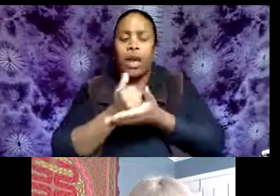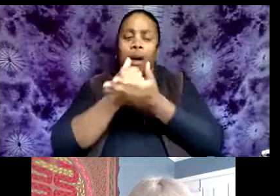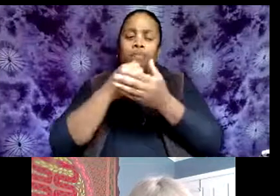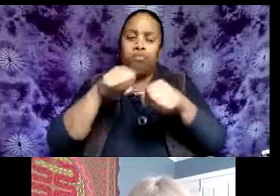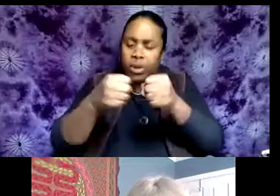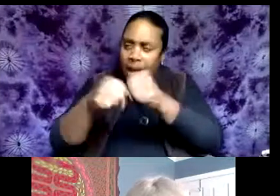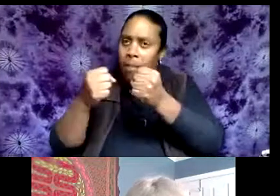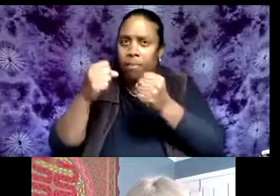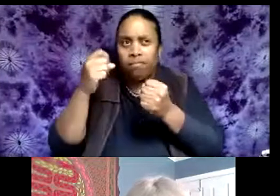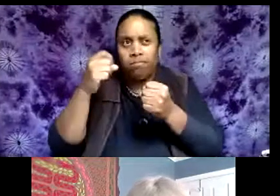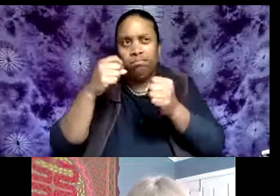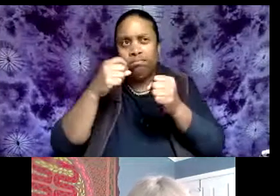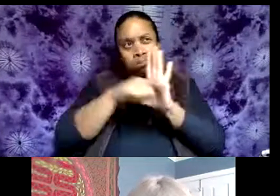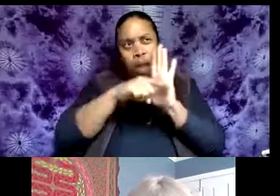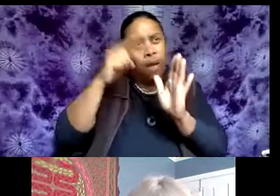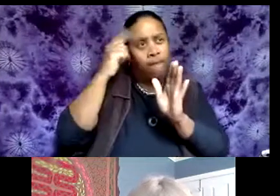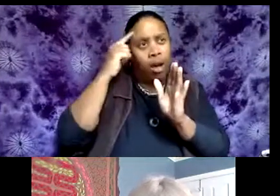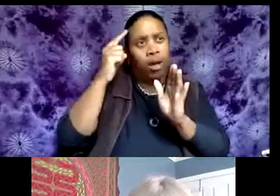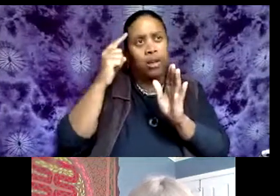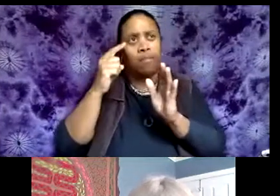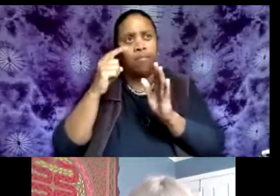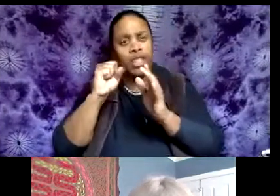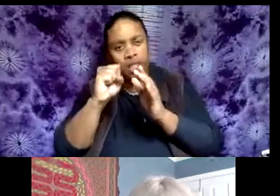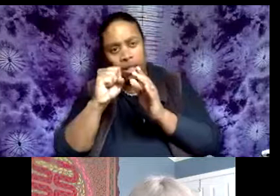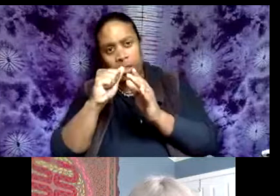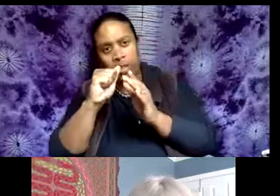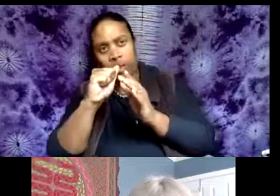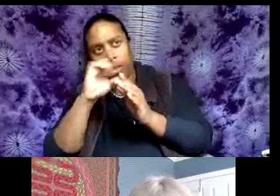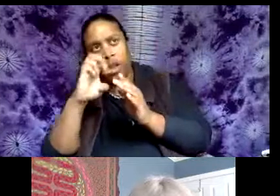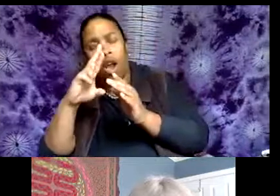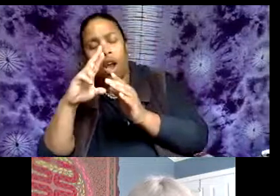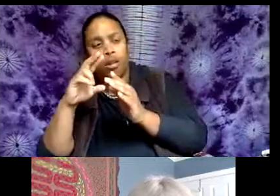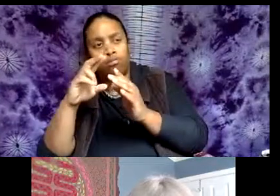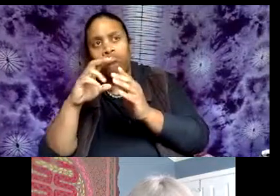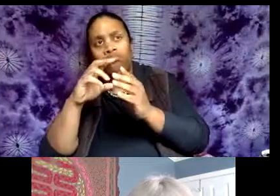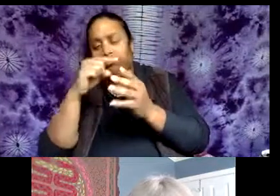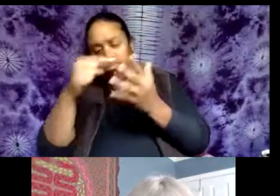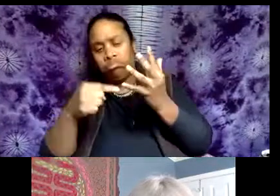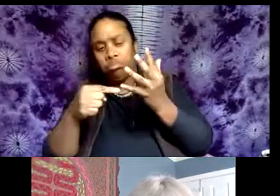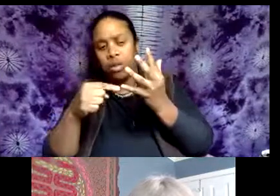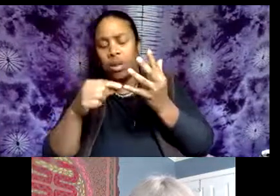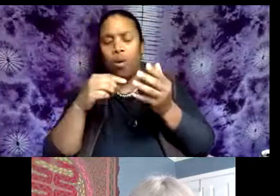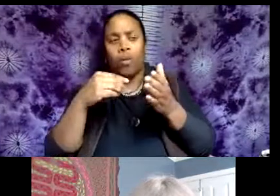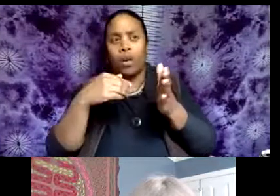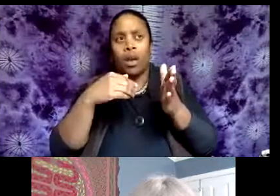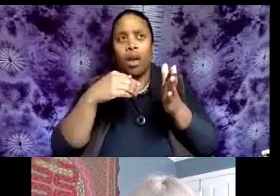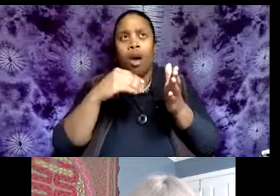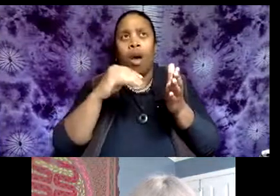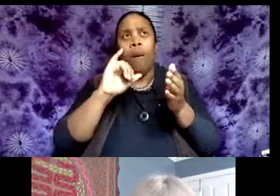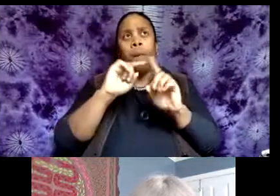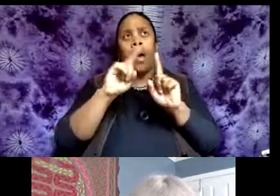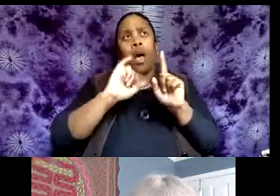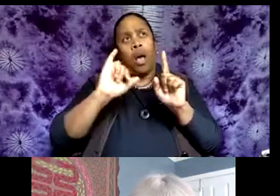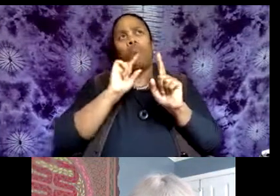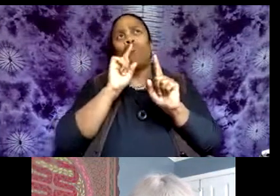as well as getting nerves generating. It's pretty crazy and wild. So that's what I do in general, but I'm also very passionate about this